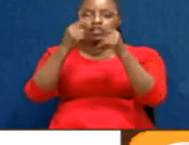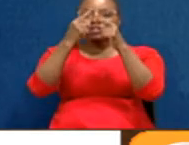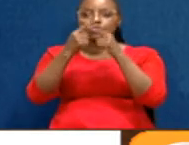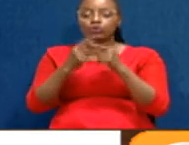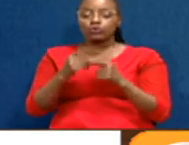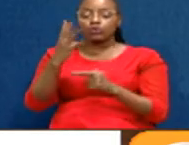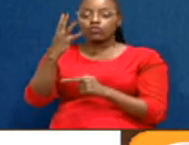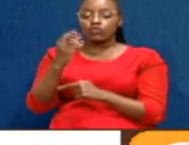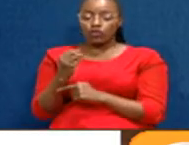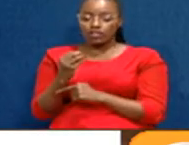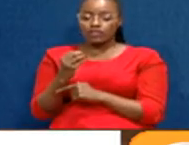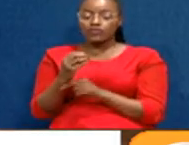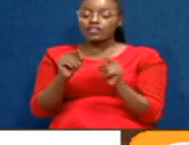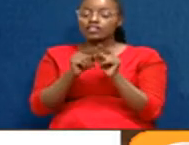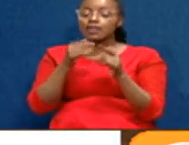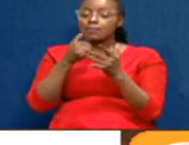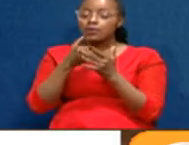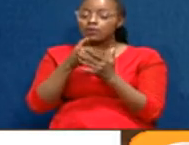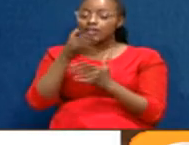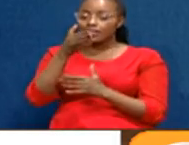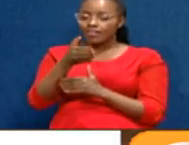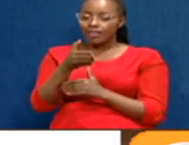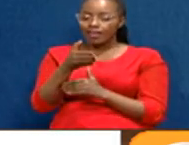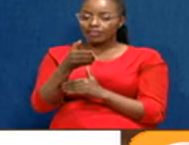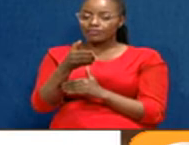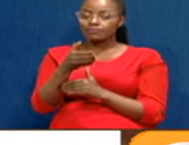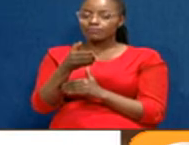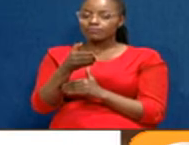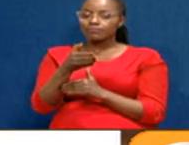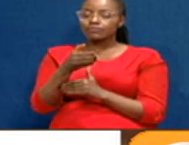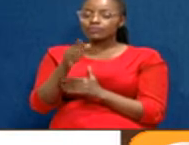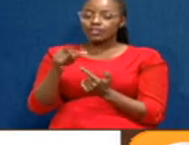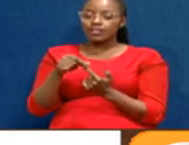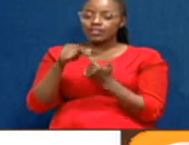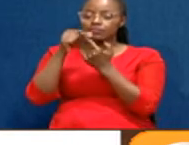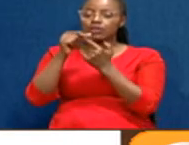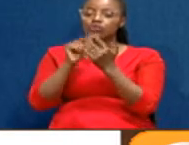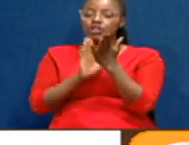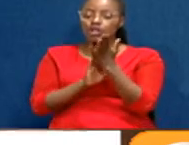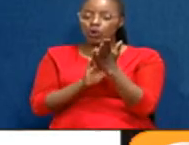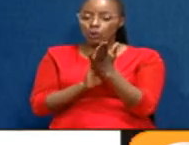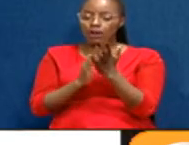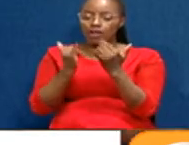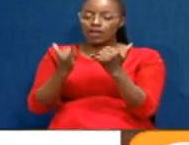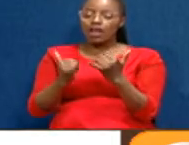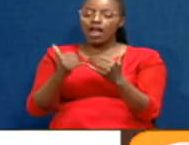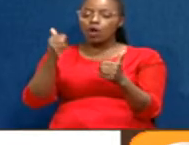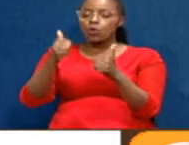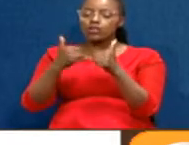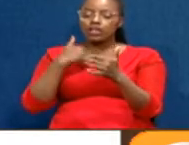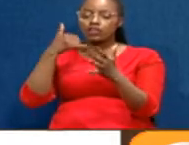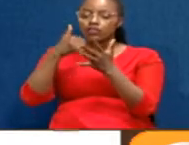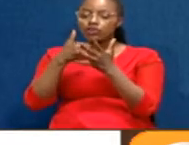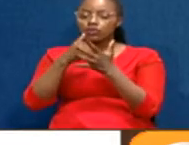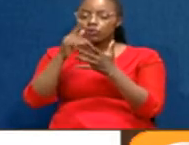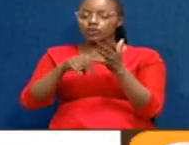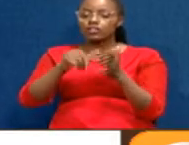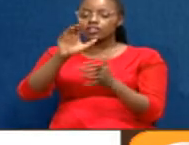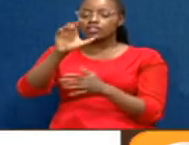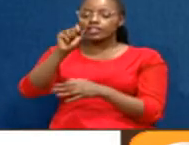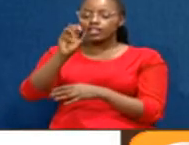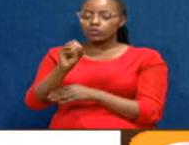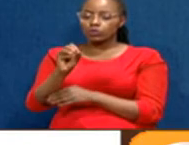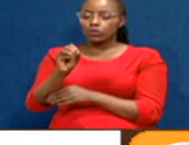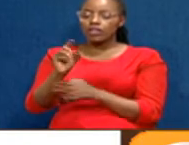total of 40. And among us, the special recommendations, now where we bringing in the